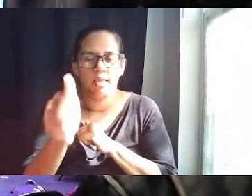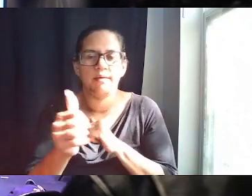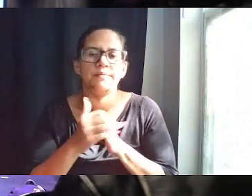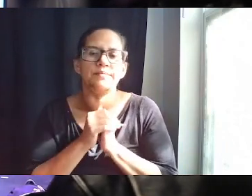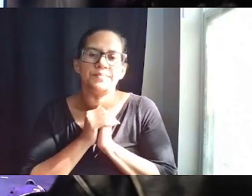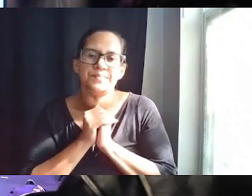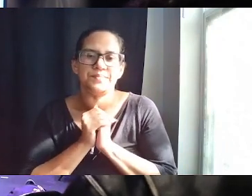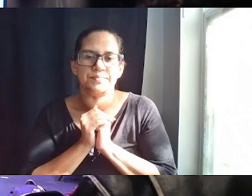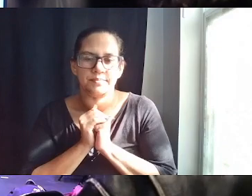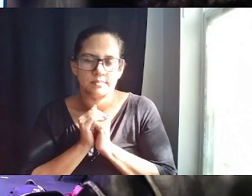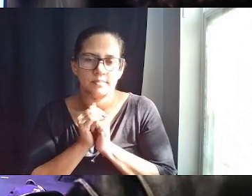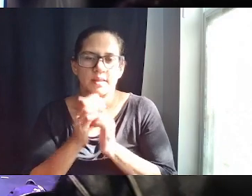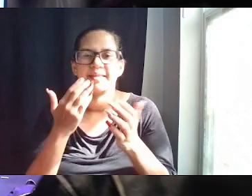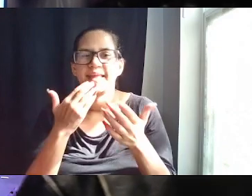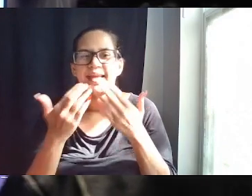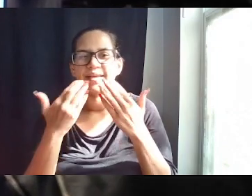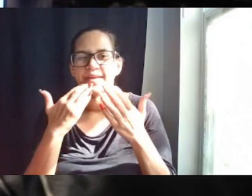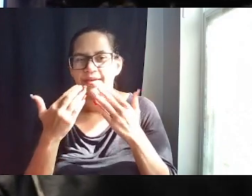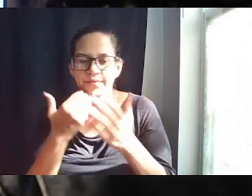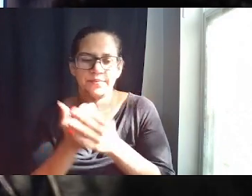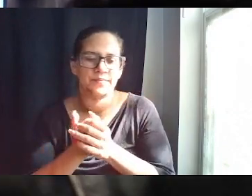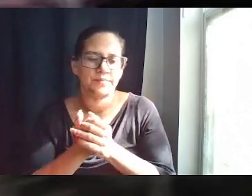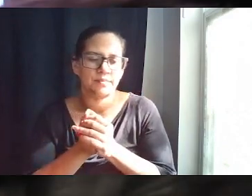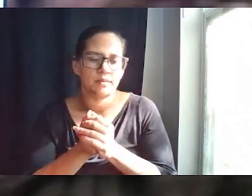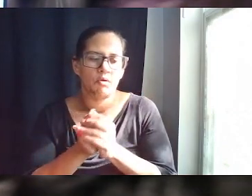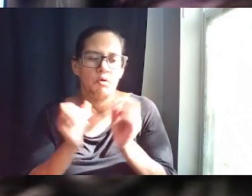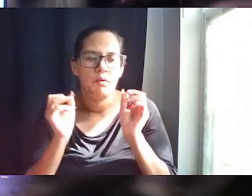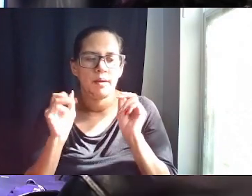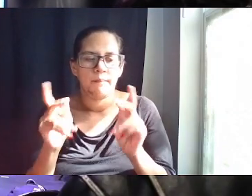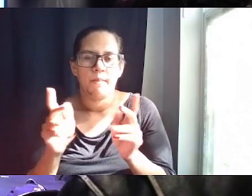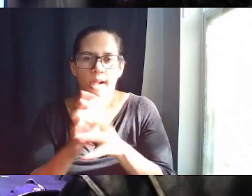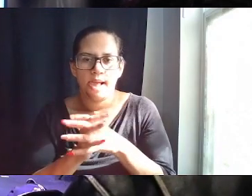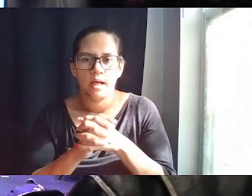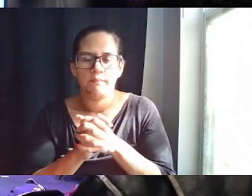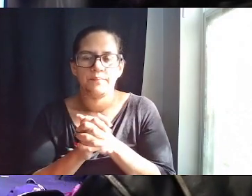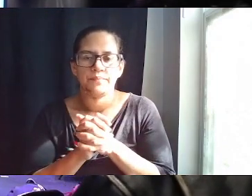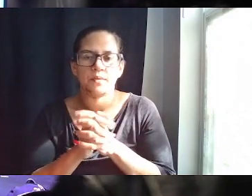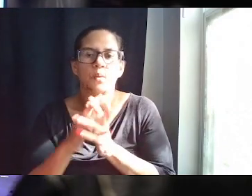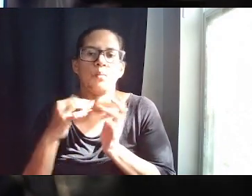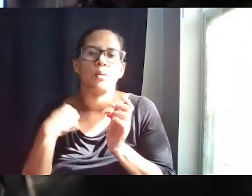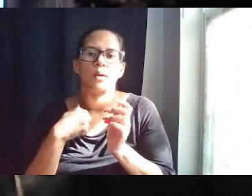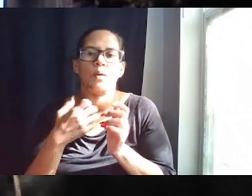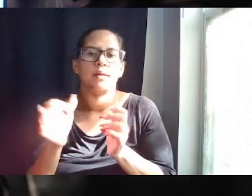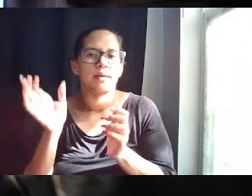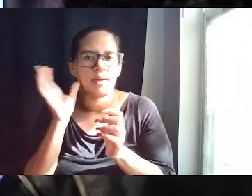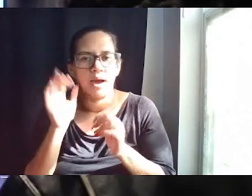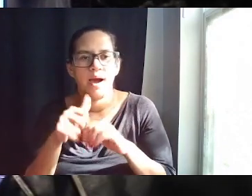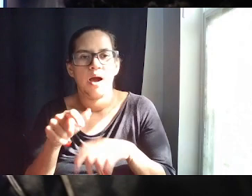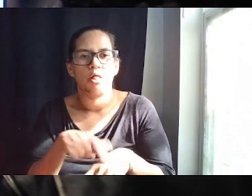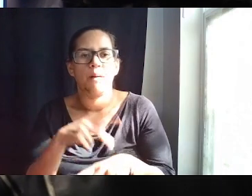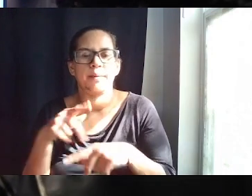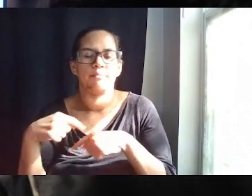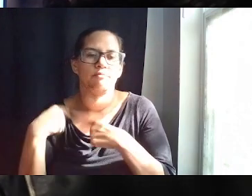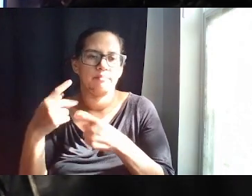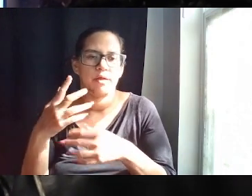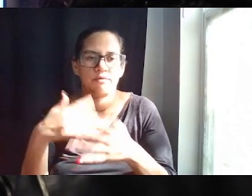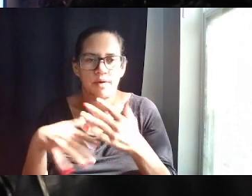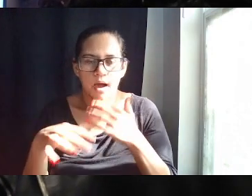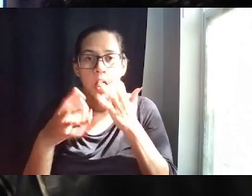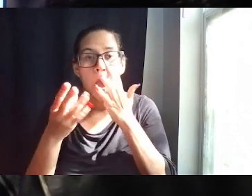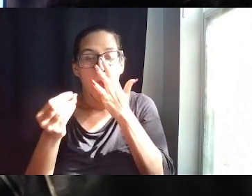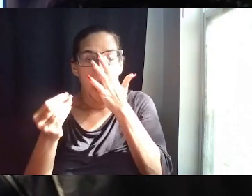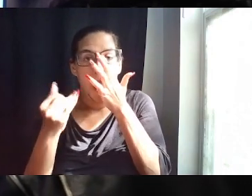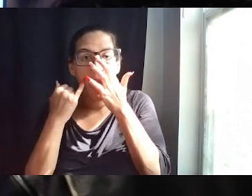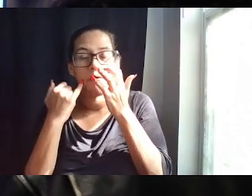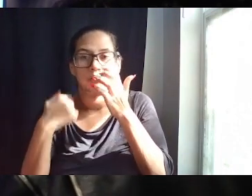Thank you. Okay, so we want to hear how long people have been around. And if we collectively add them